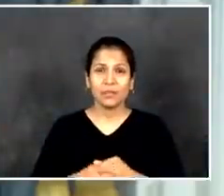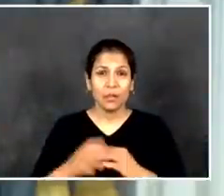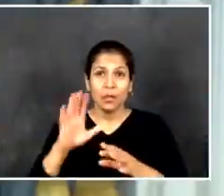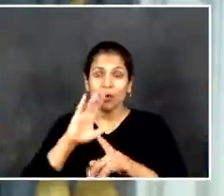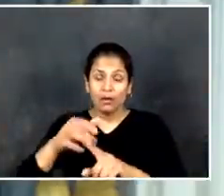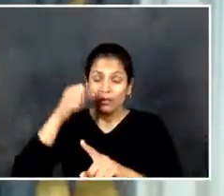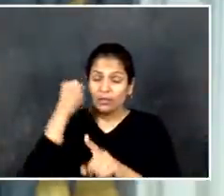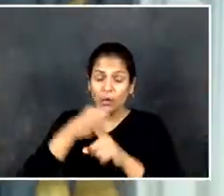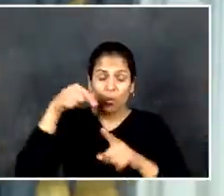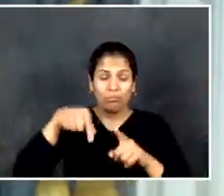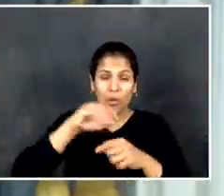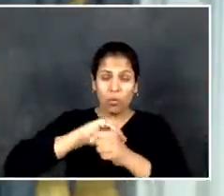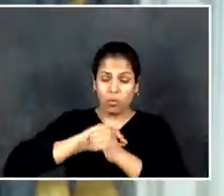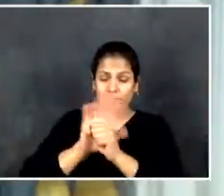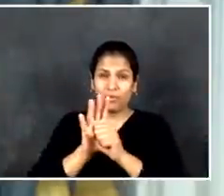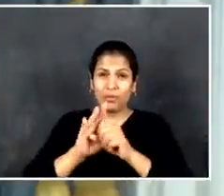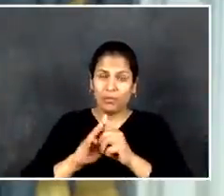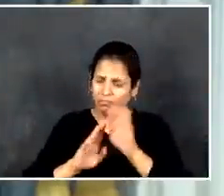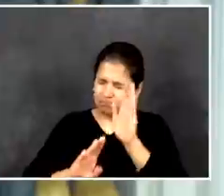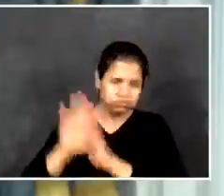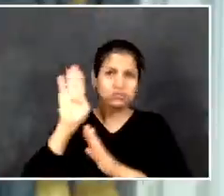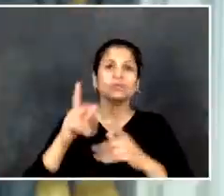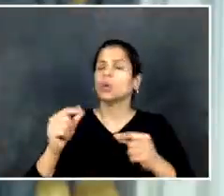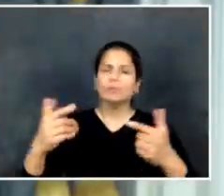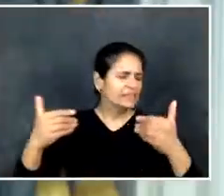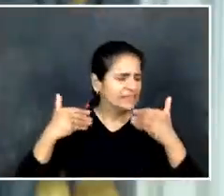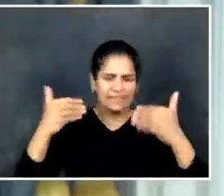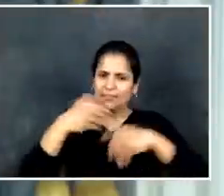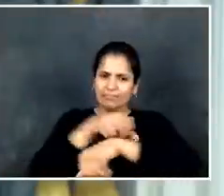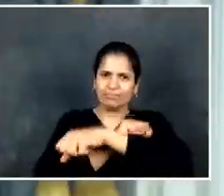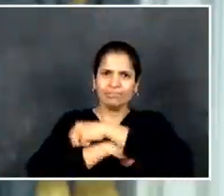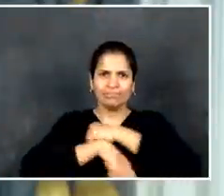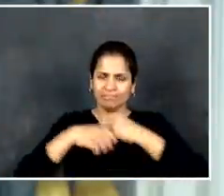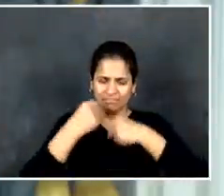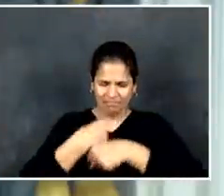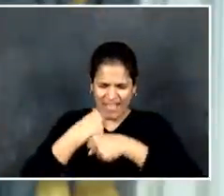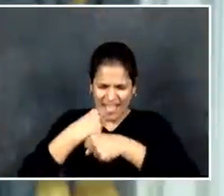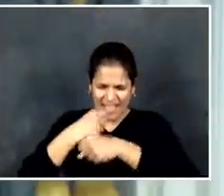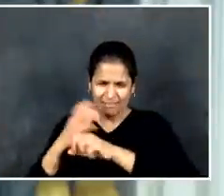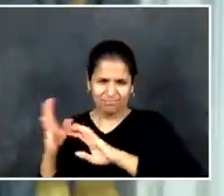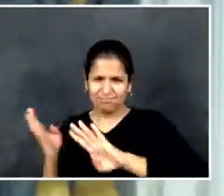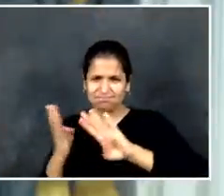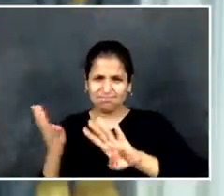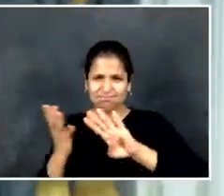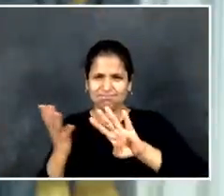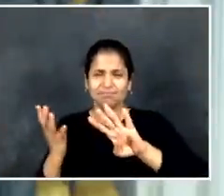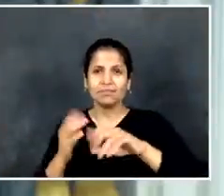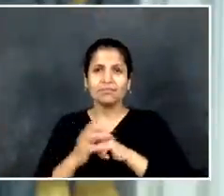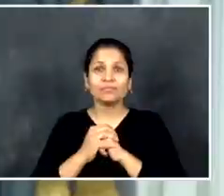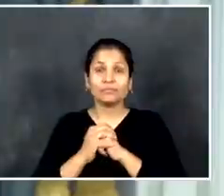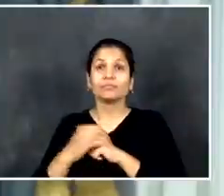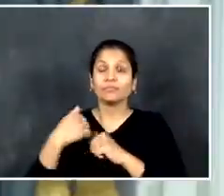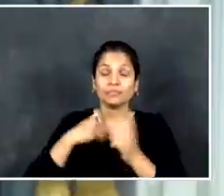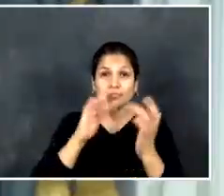and then very early on, we reached out to James Padgett at the EDC. We let him know what we were thinking